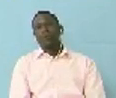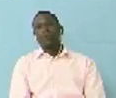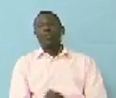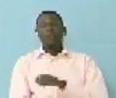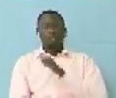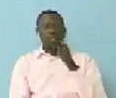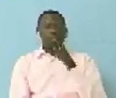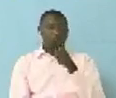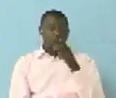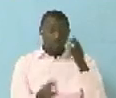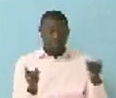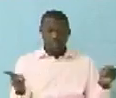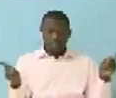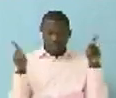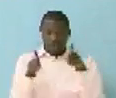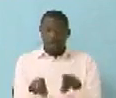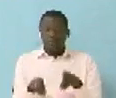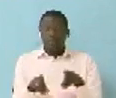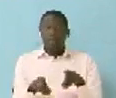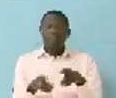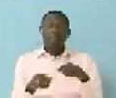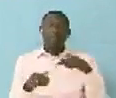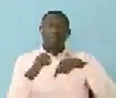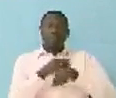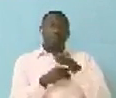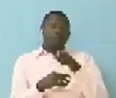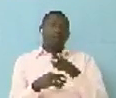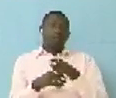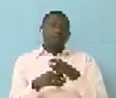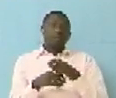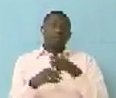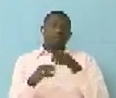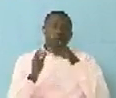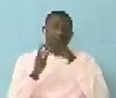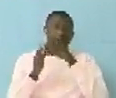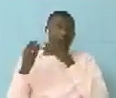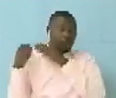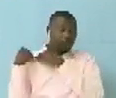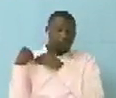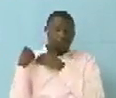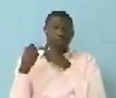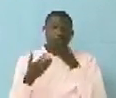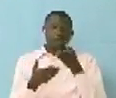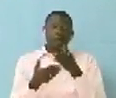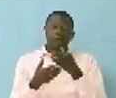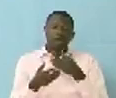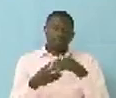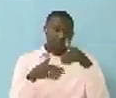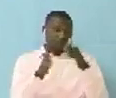And you participated in this endeavor, in this enterprise. And